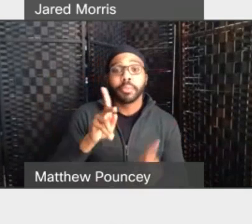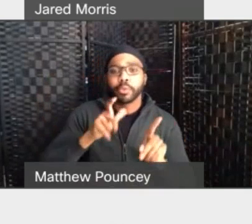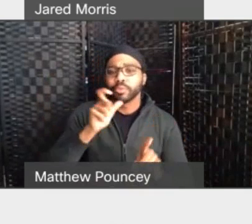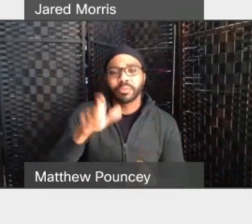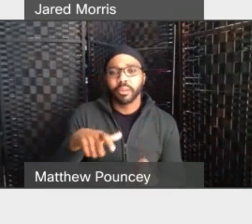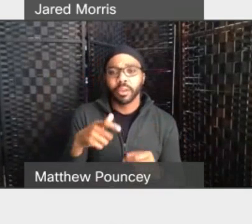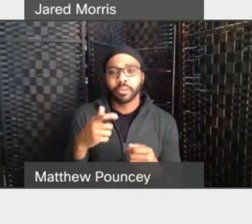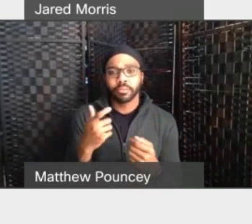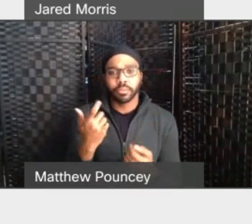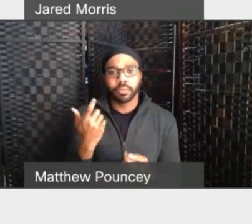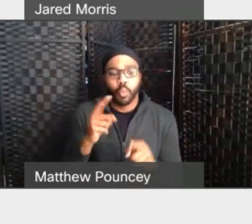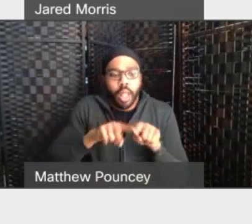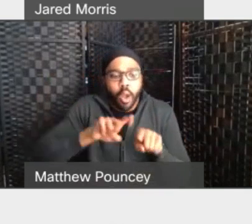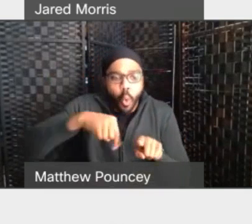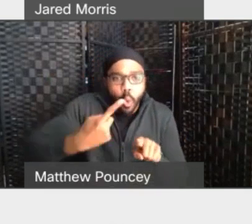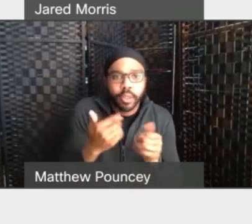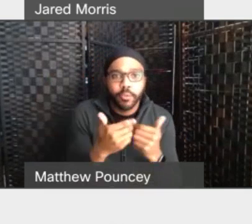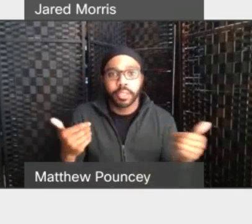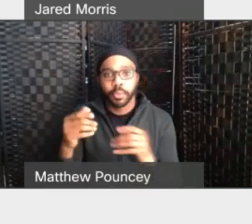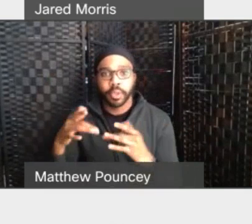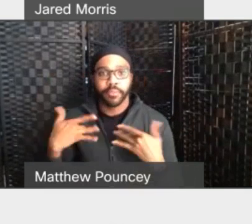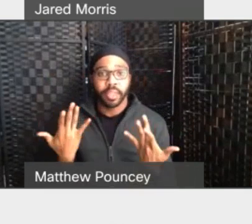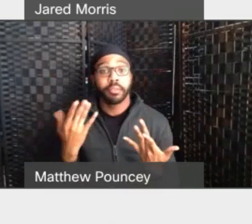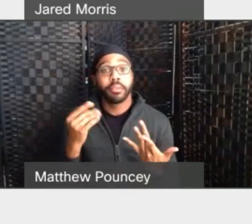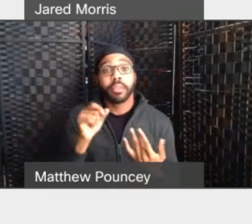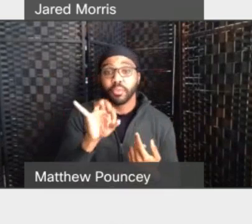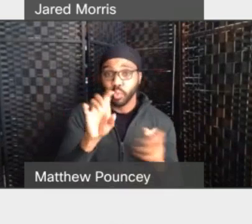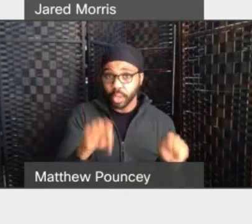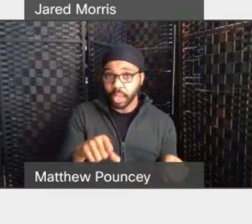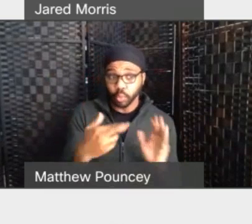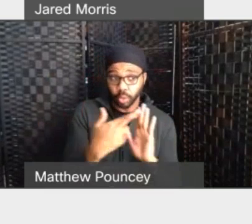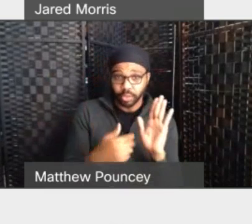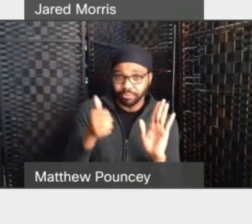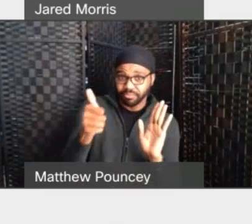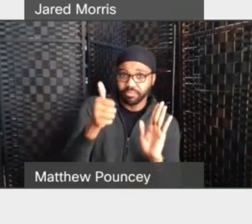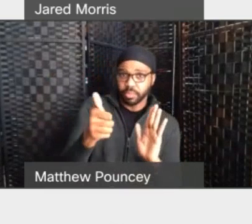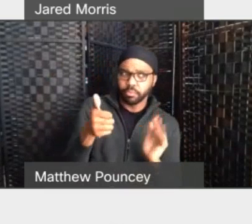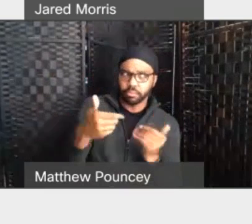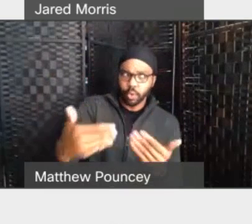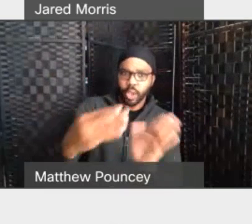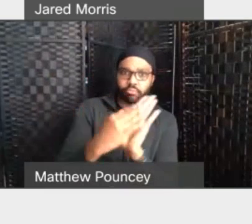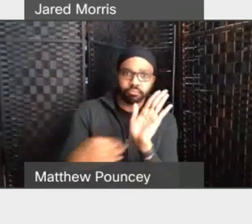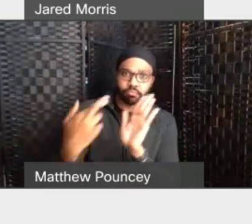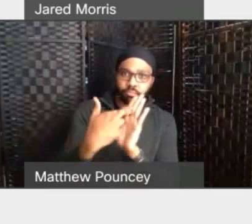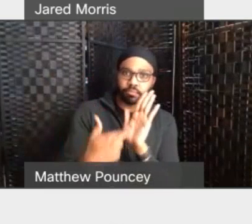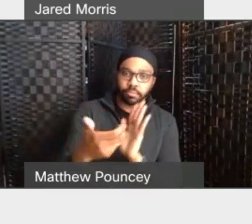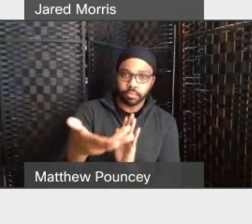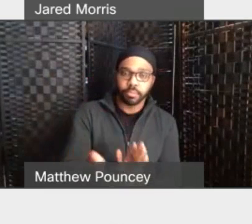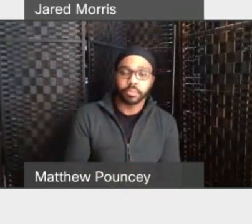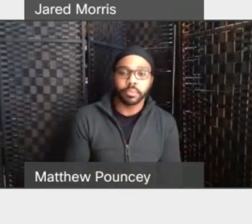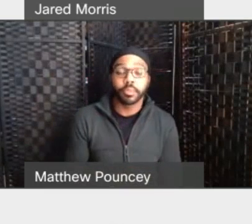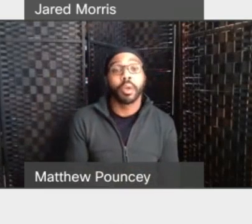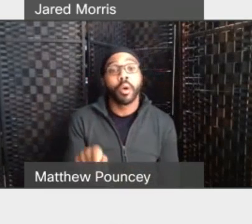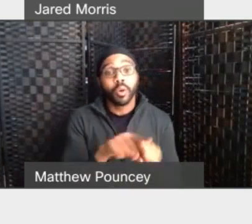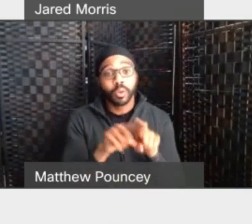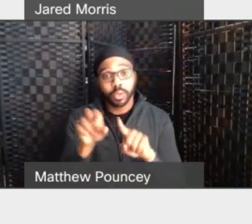rely just on these separate events. To the extent they're able to attempt to register themselves, they should do so. The other thing, when you